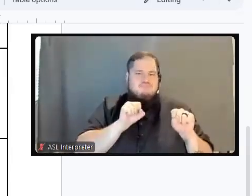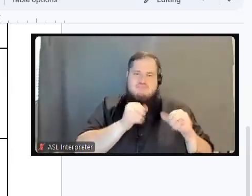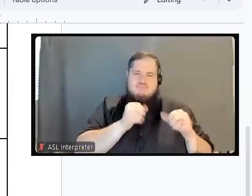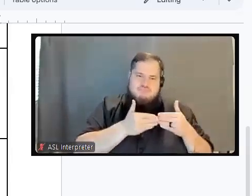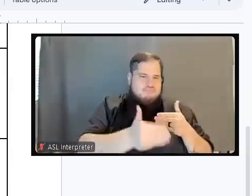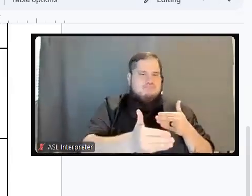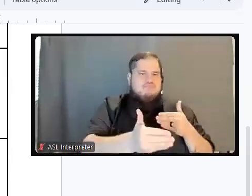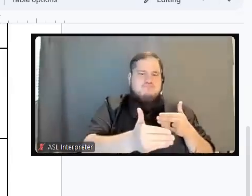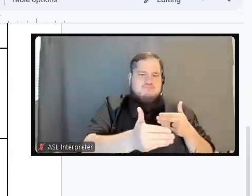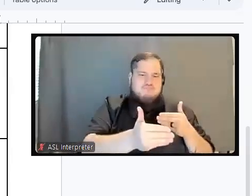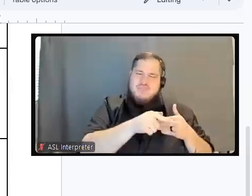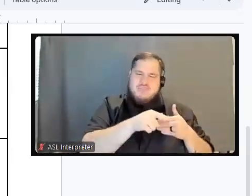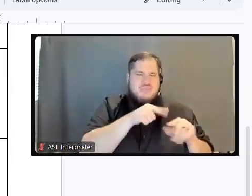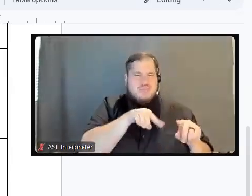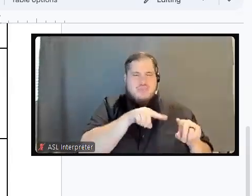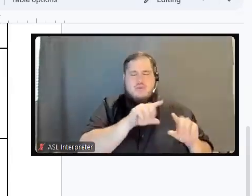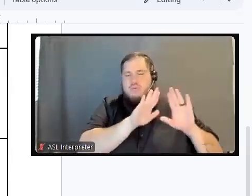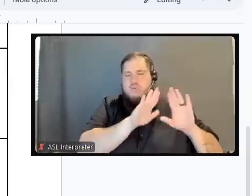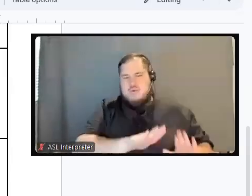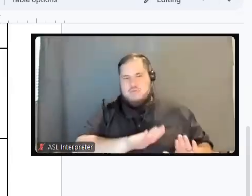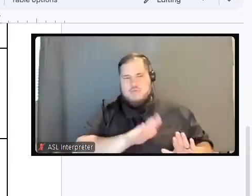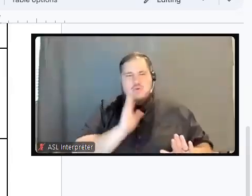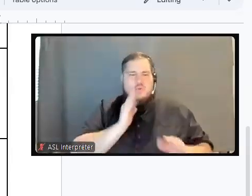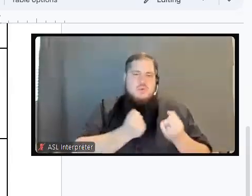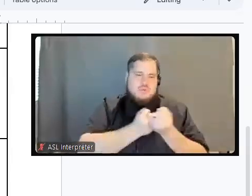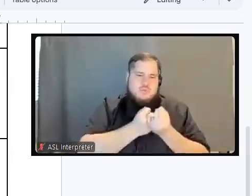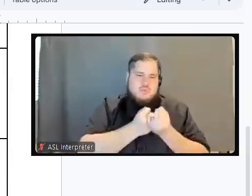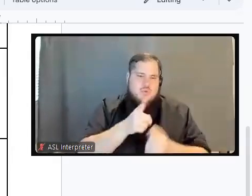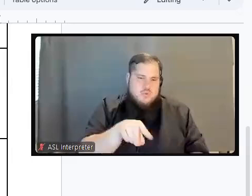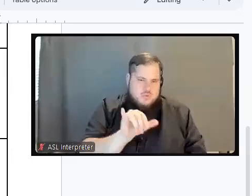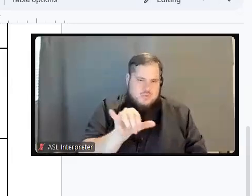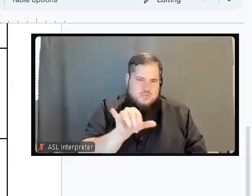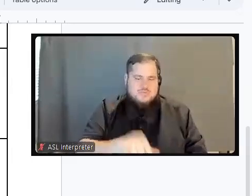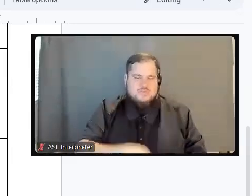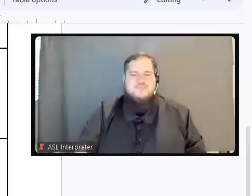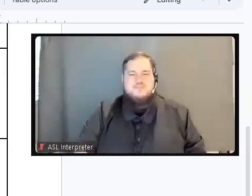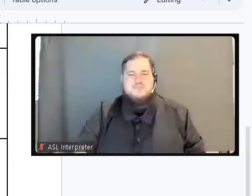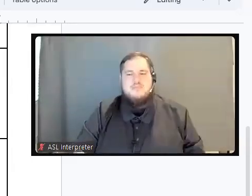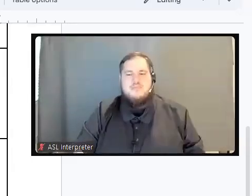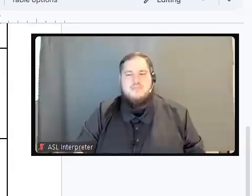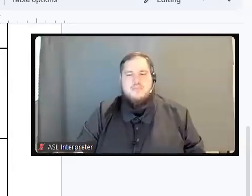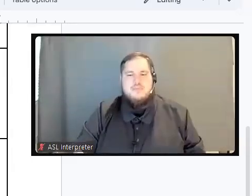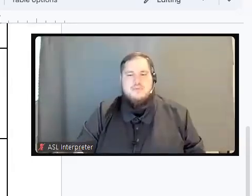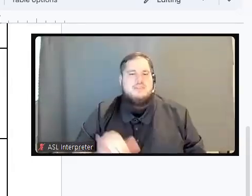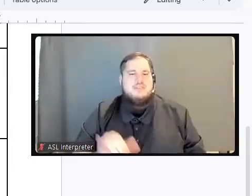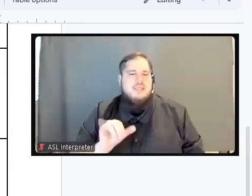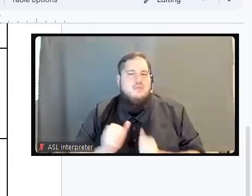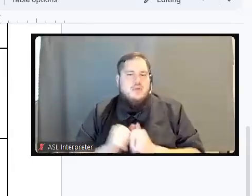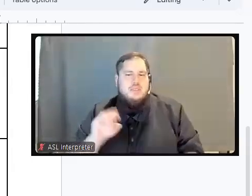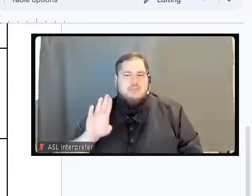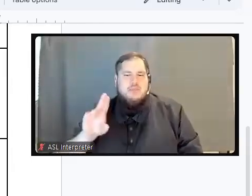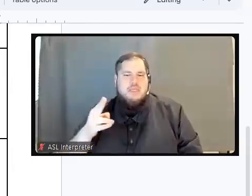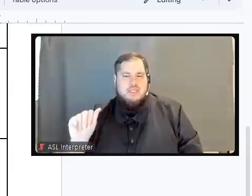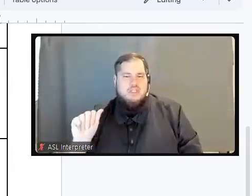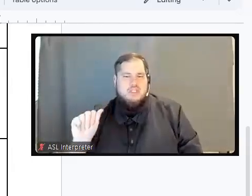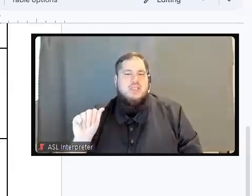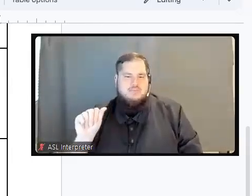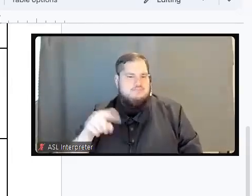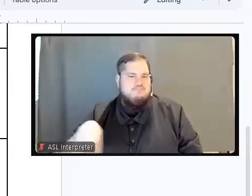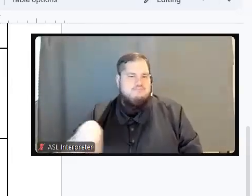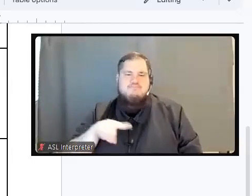and they are wonderful. We'll be here to support you as well. Same, with the BHA as well. So